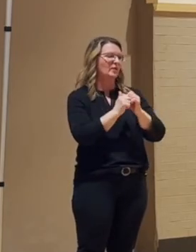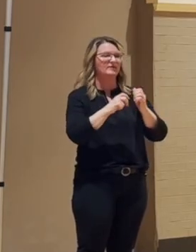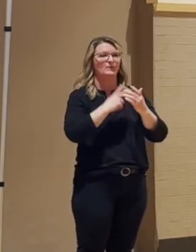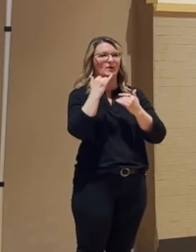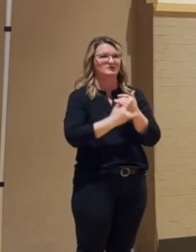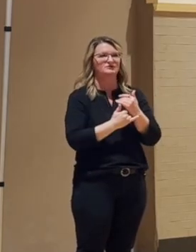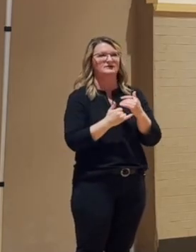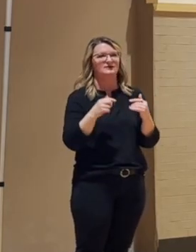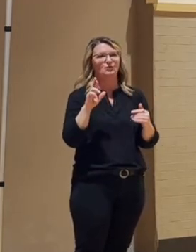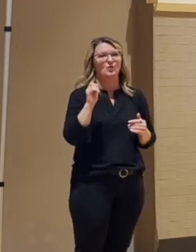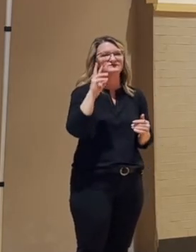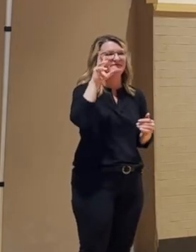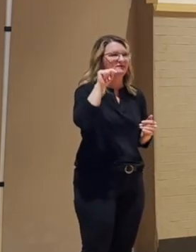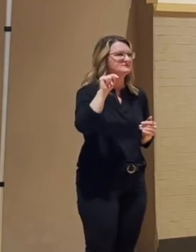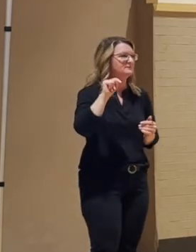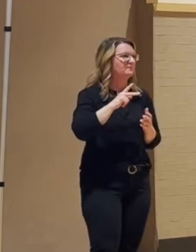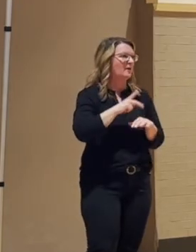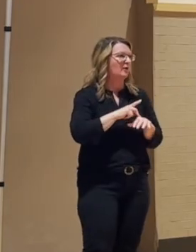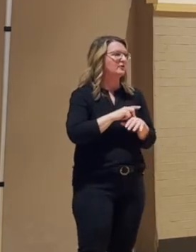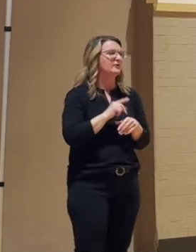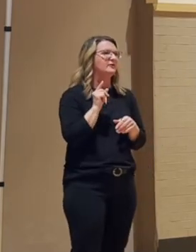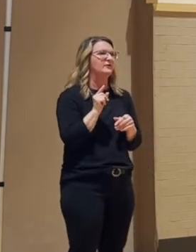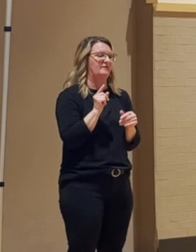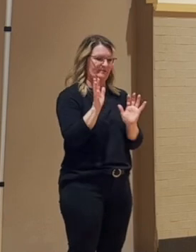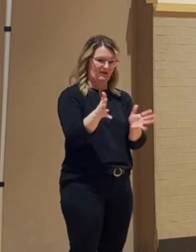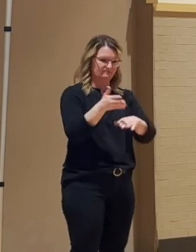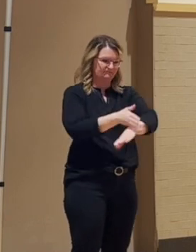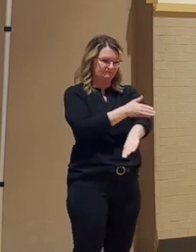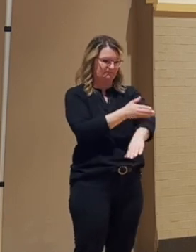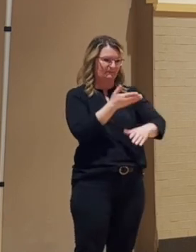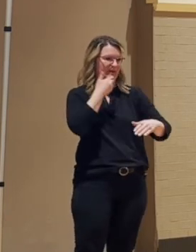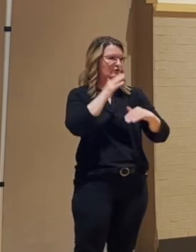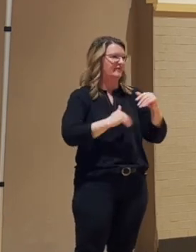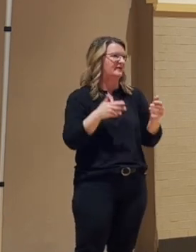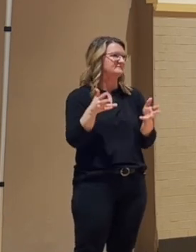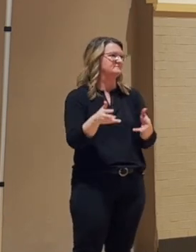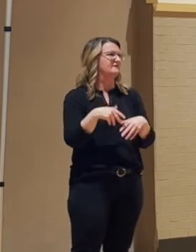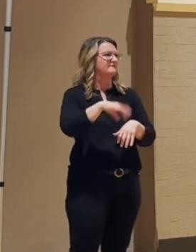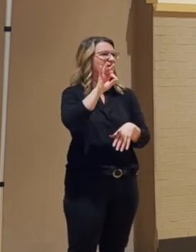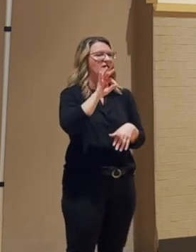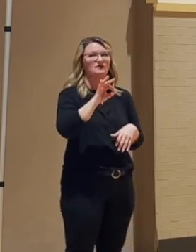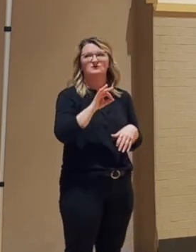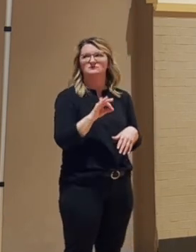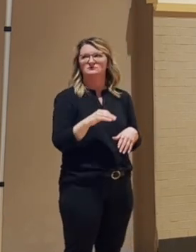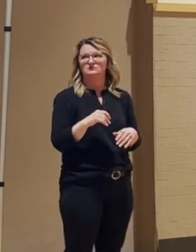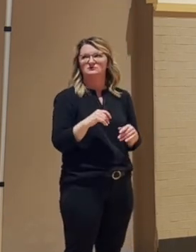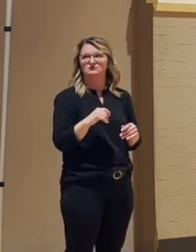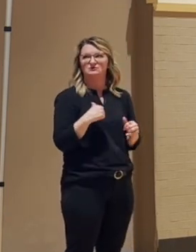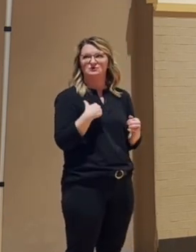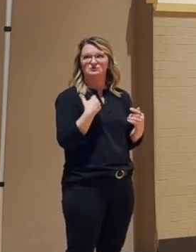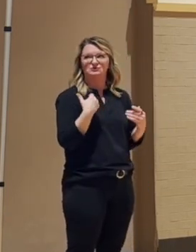project at Roosevelt Park. The park will be left better than it was found, and we'll be hearing or